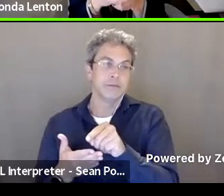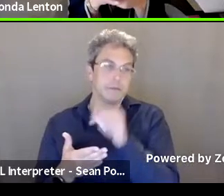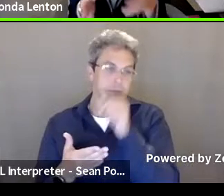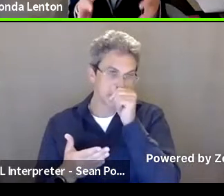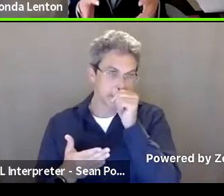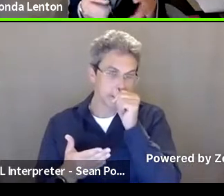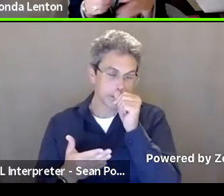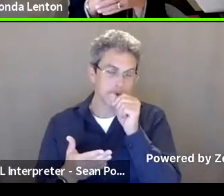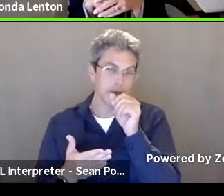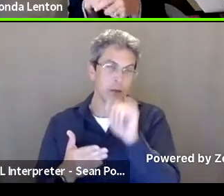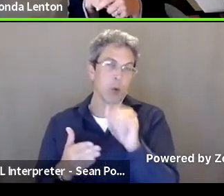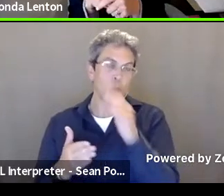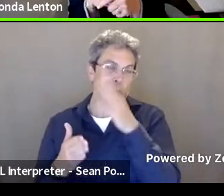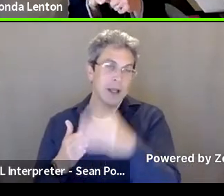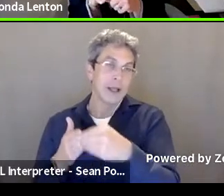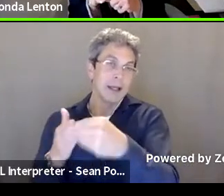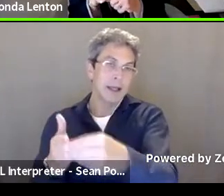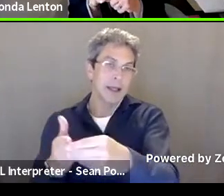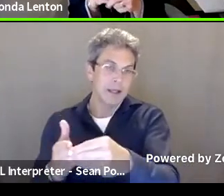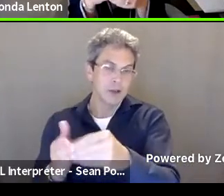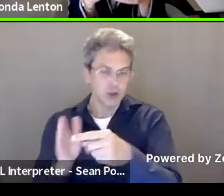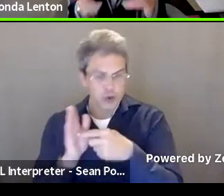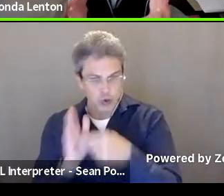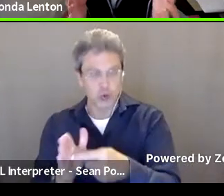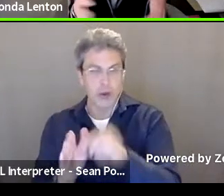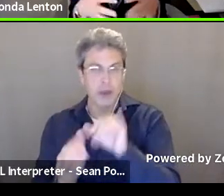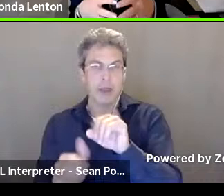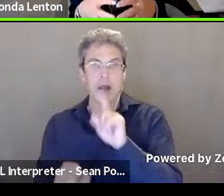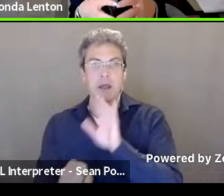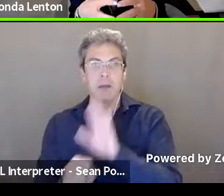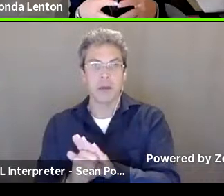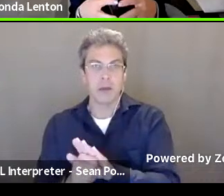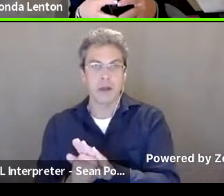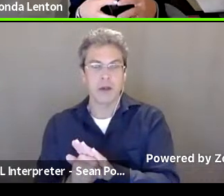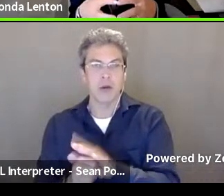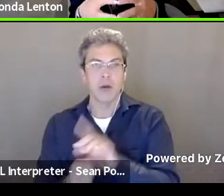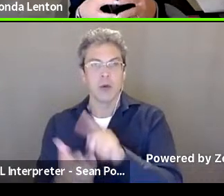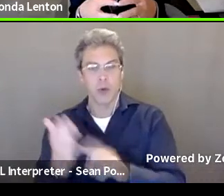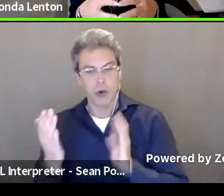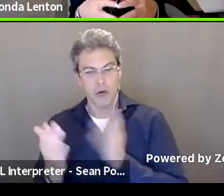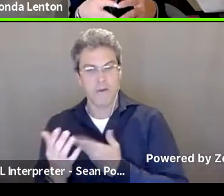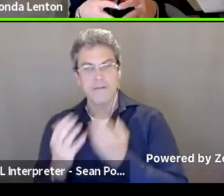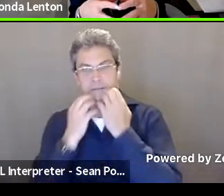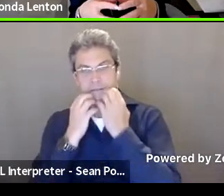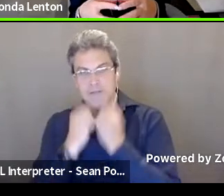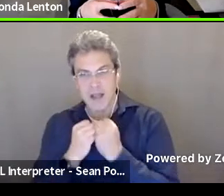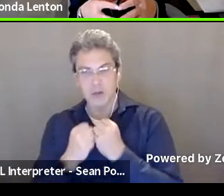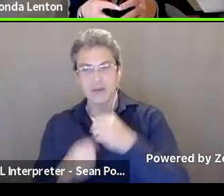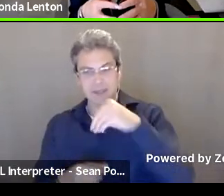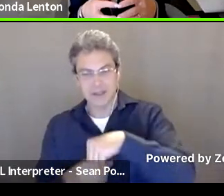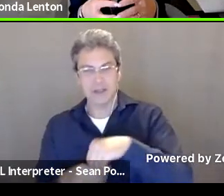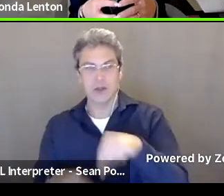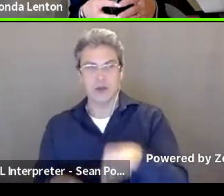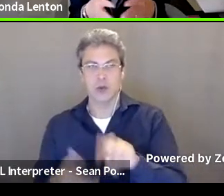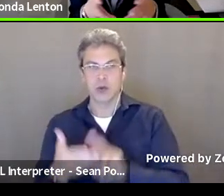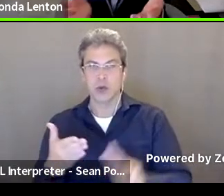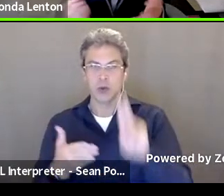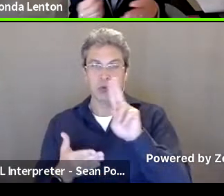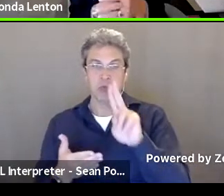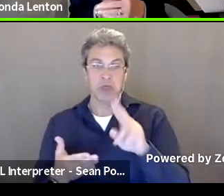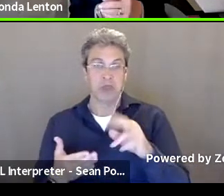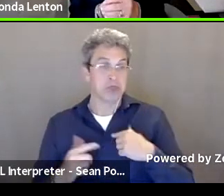the commitment and the values that we have at the university. So I would just